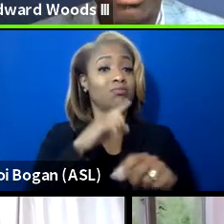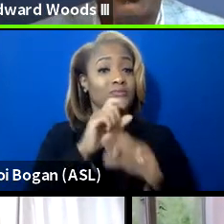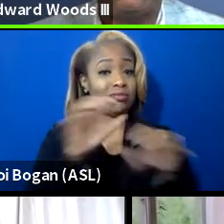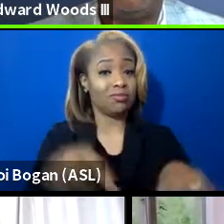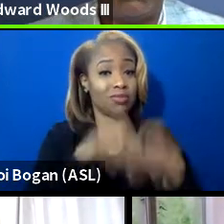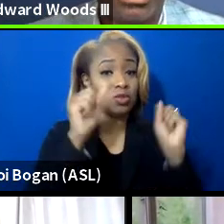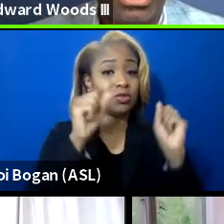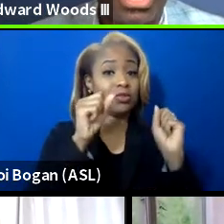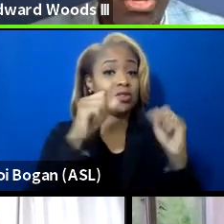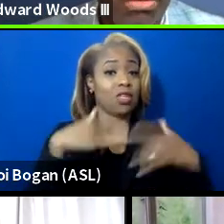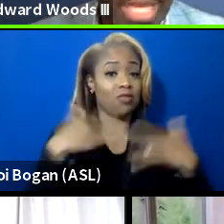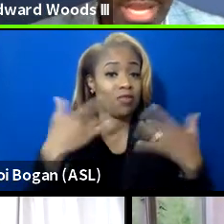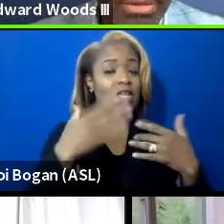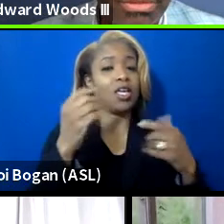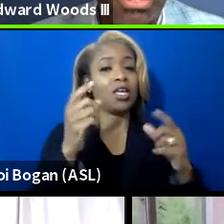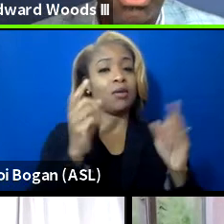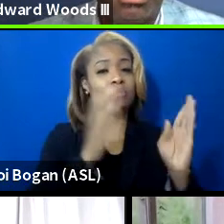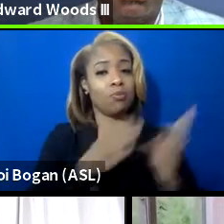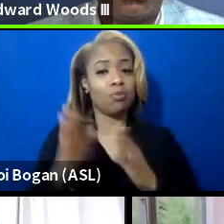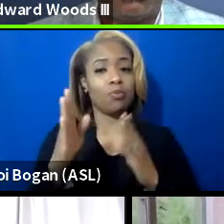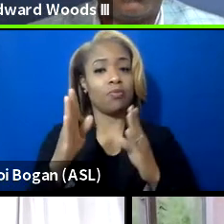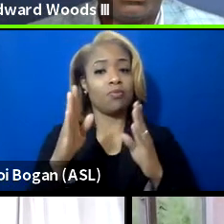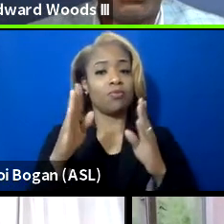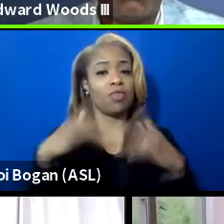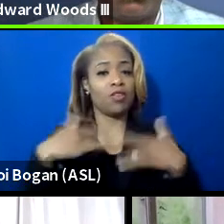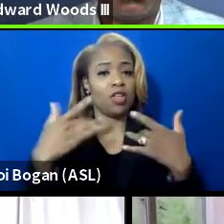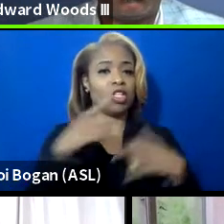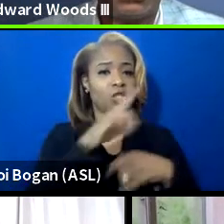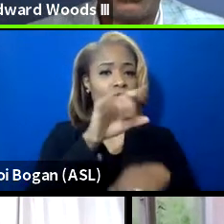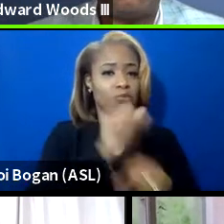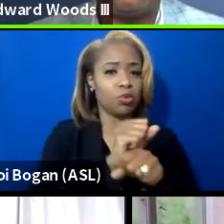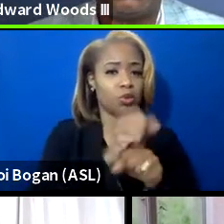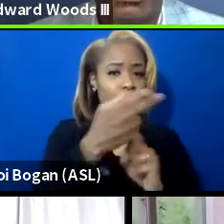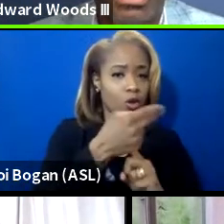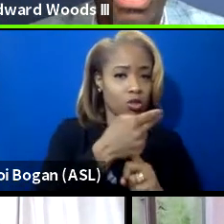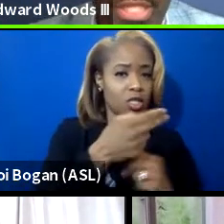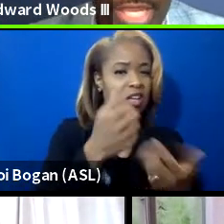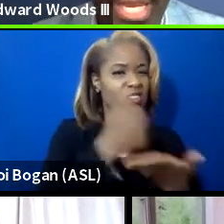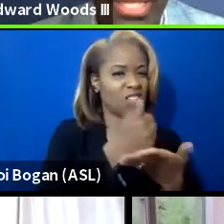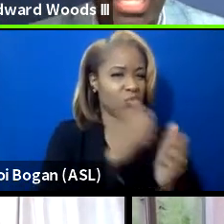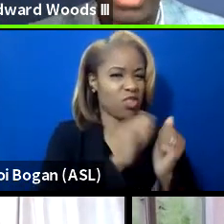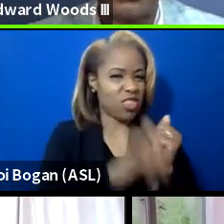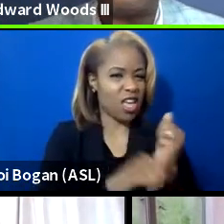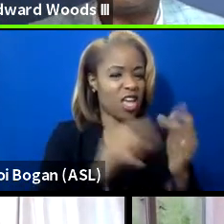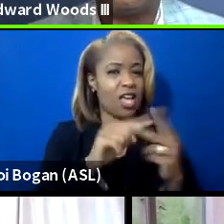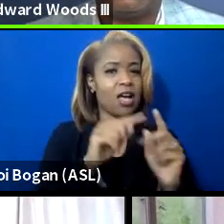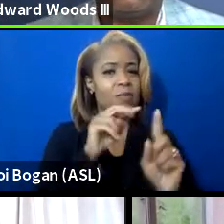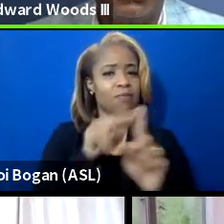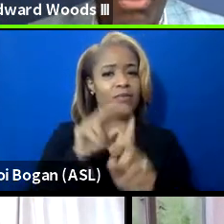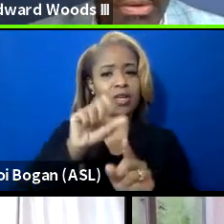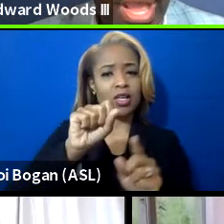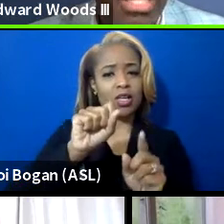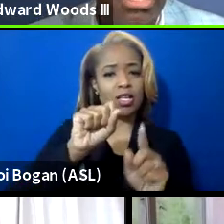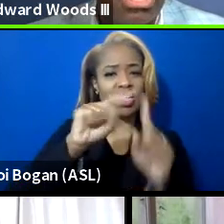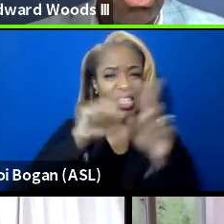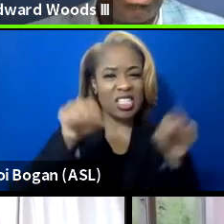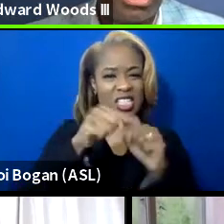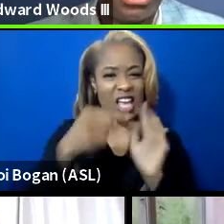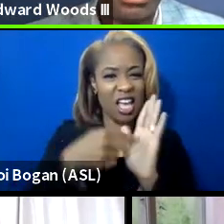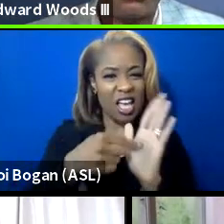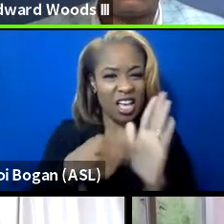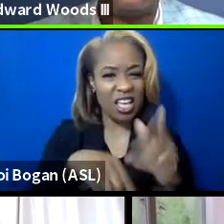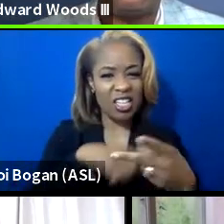the event. She's booking the hotels in terms of assisting with the hotels. She's looking at signage. She's doing